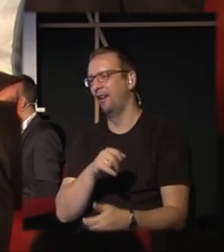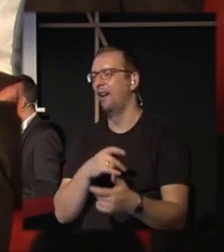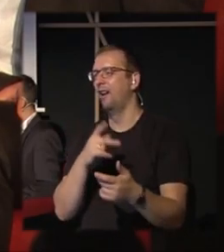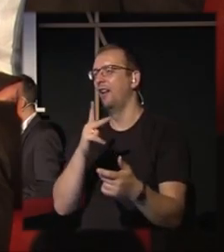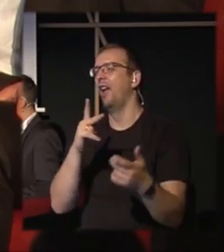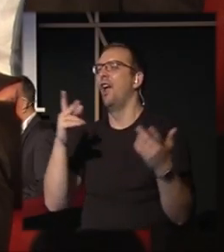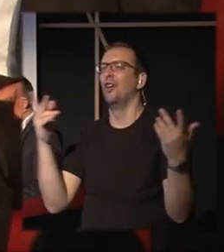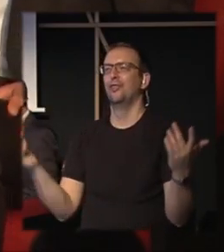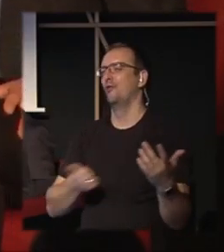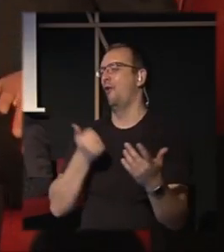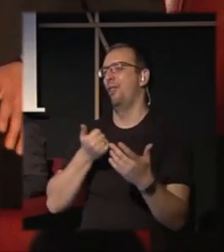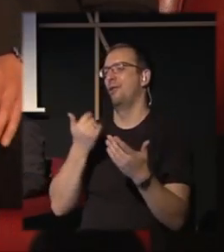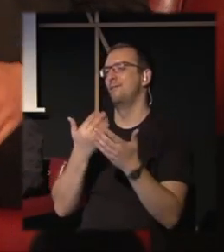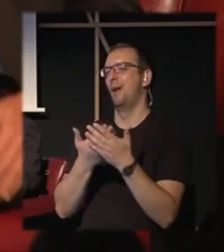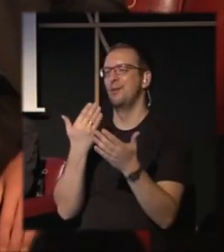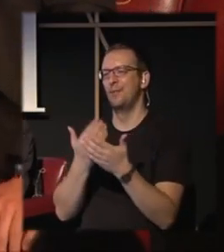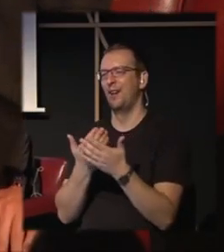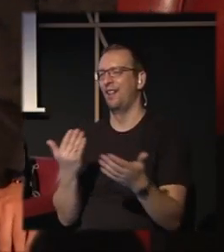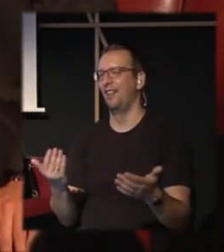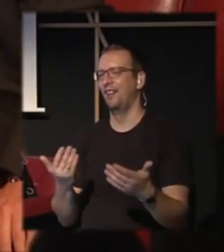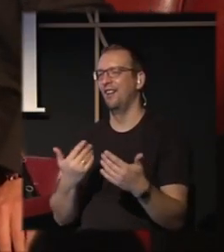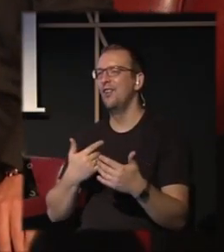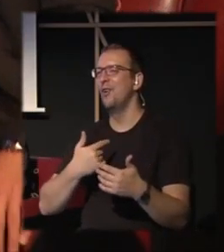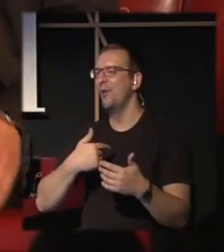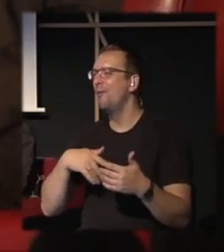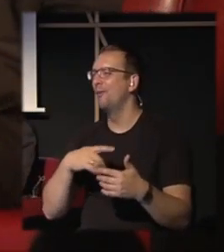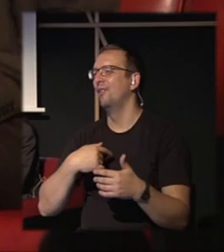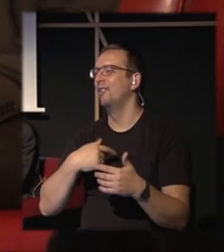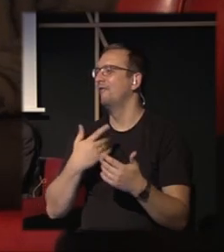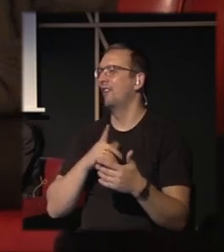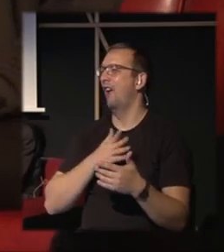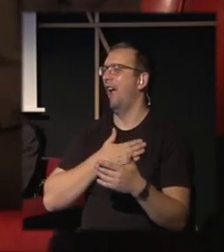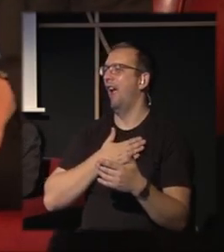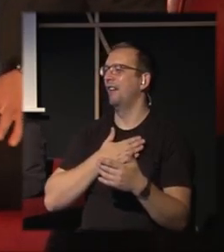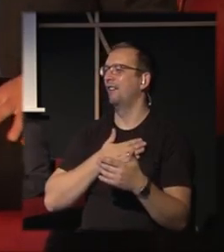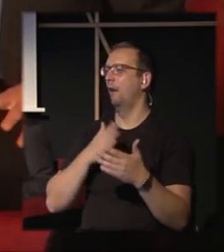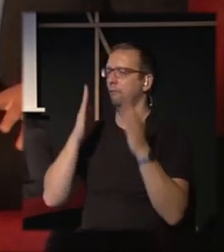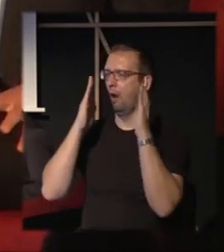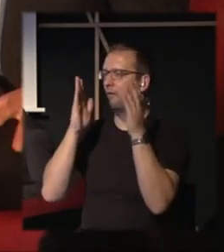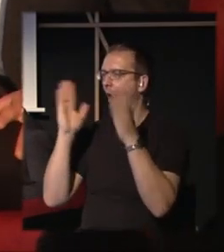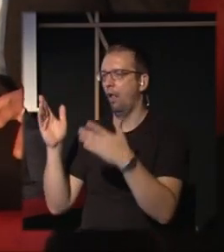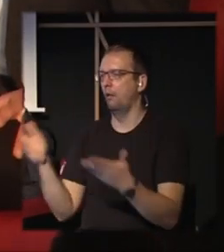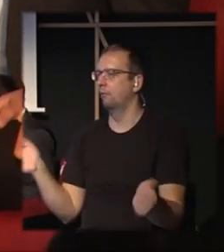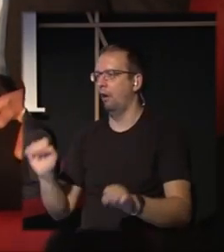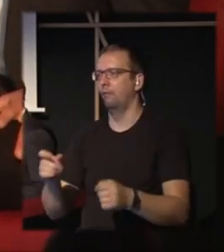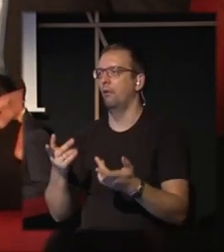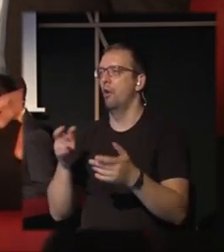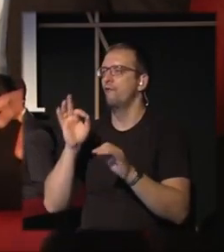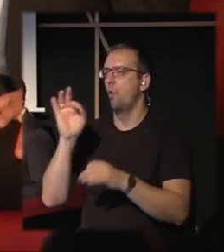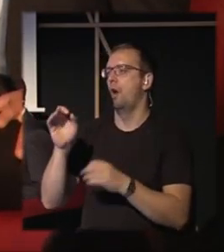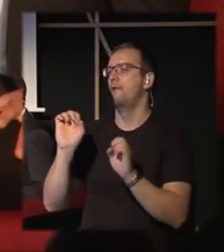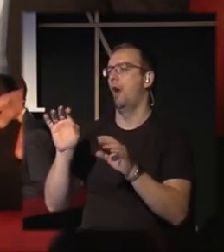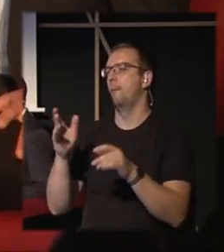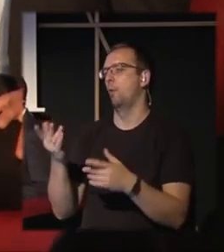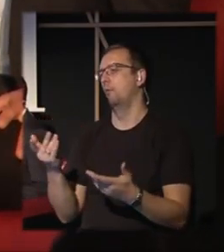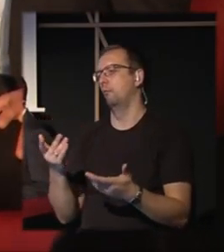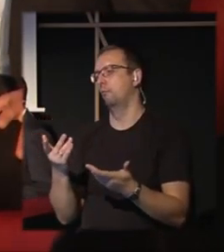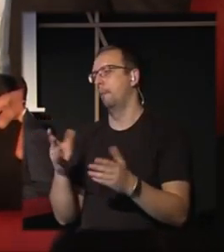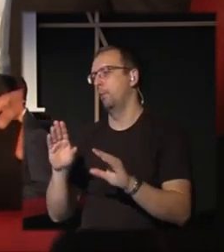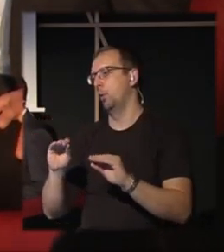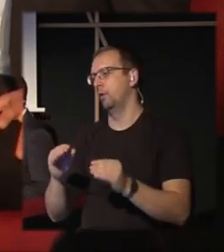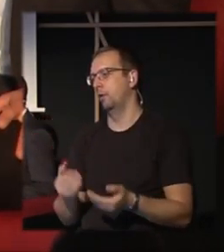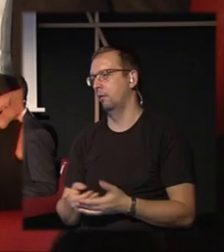use our own channels to raise awareness of integration of disabled fans and